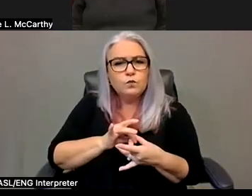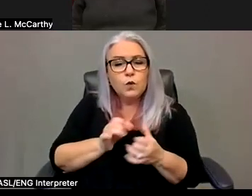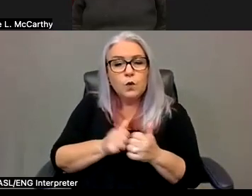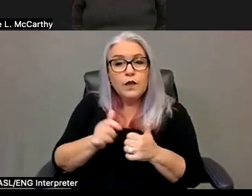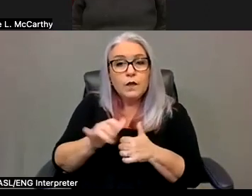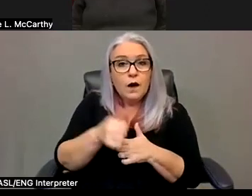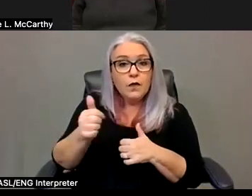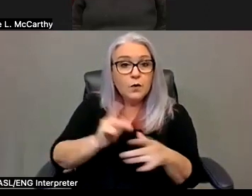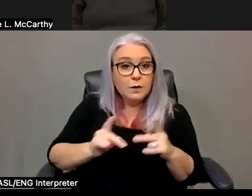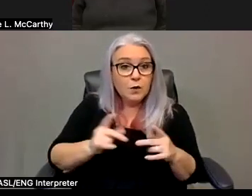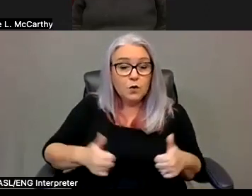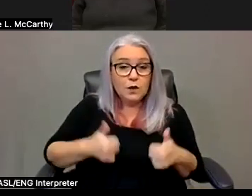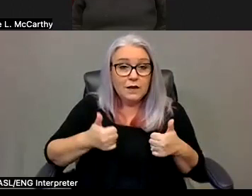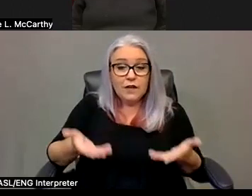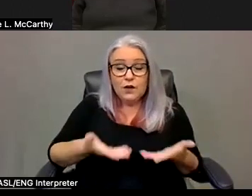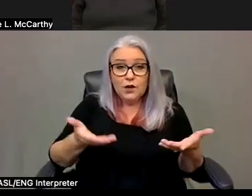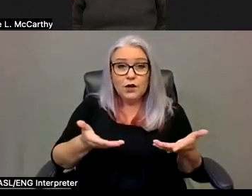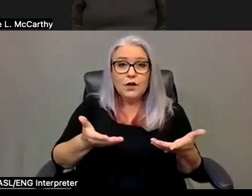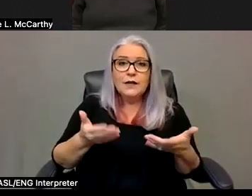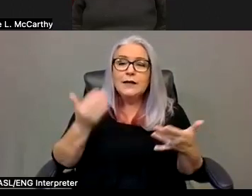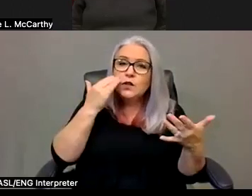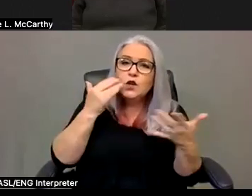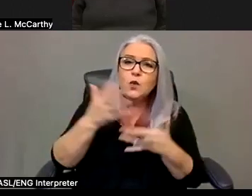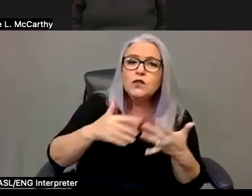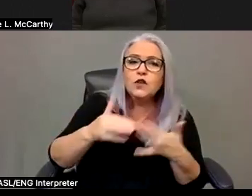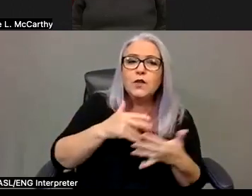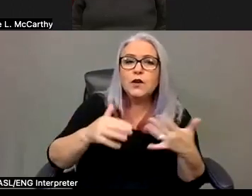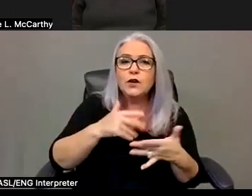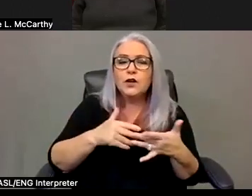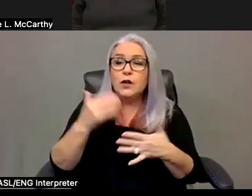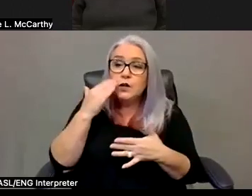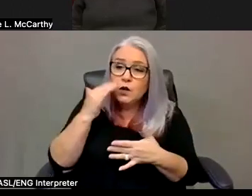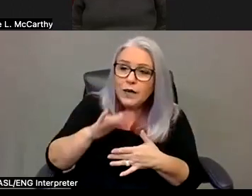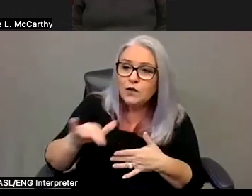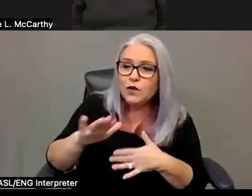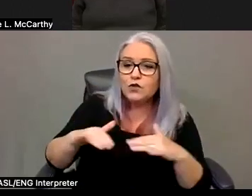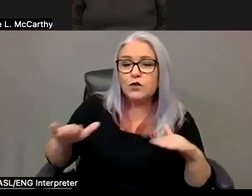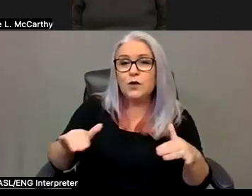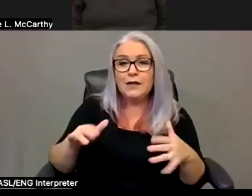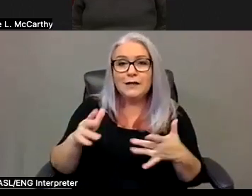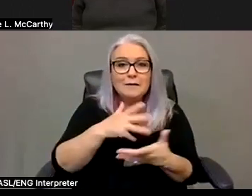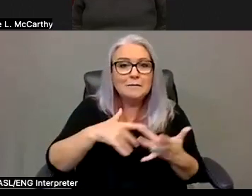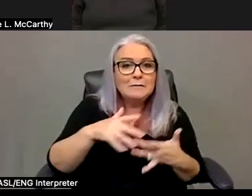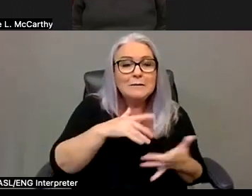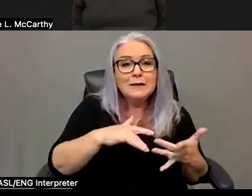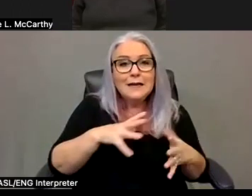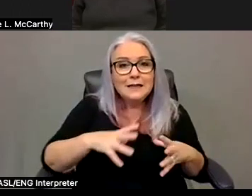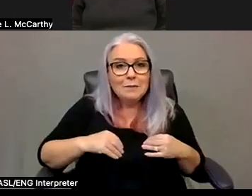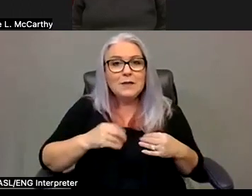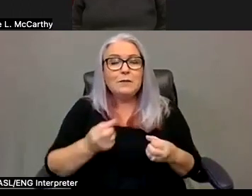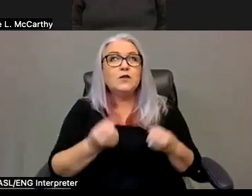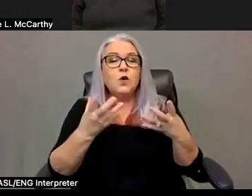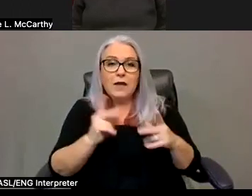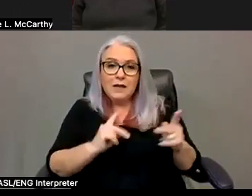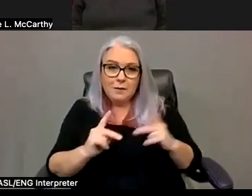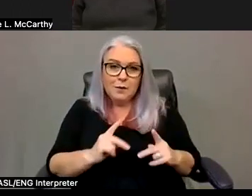people who live here, getting to know people, knowing their kids, being accepted by many people.